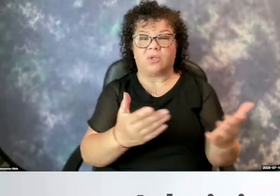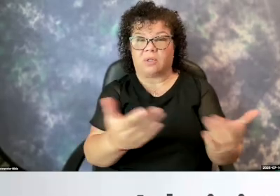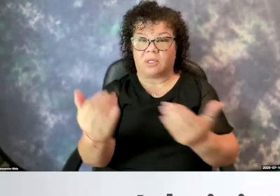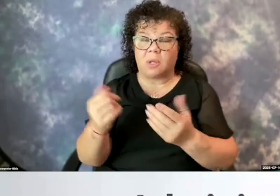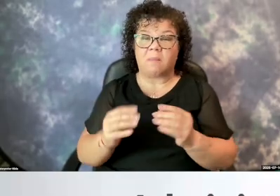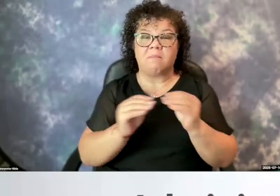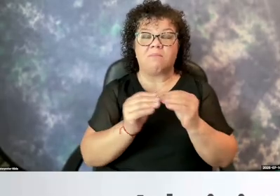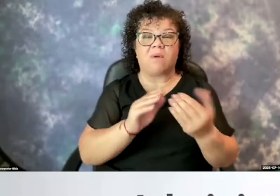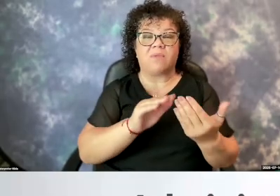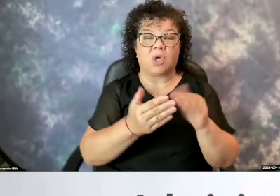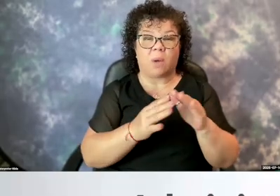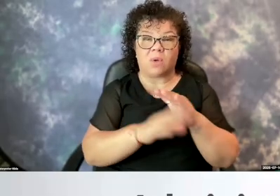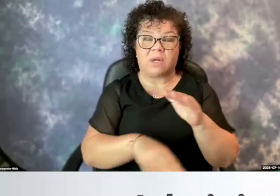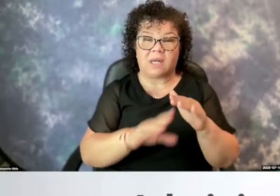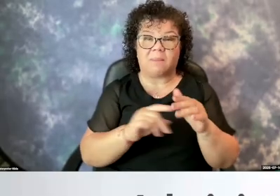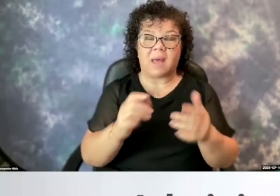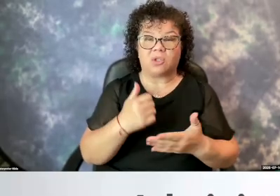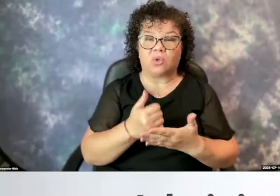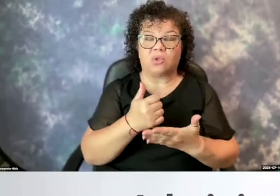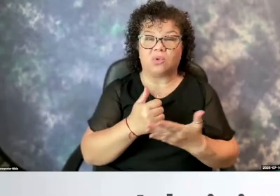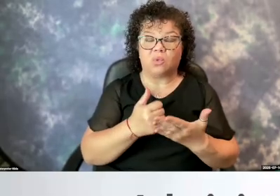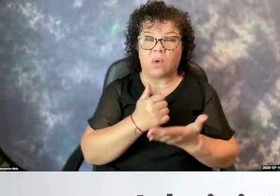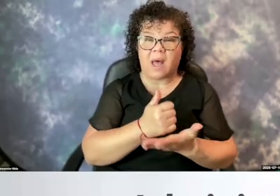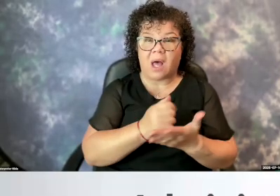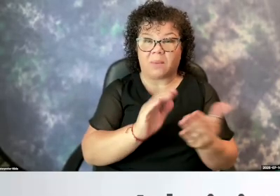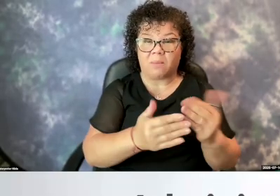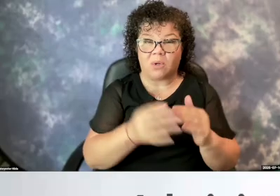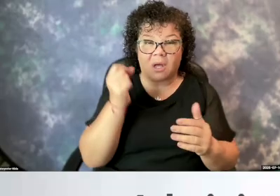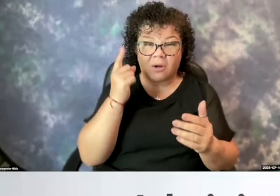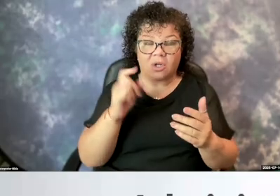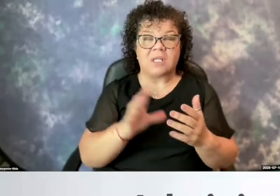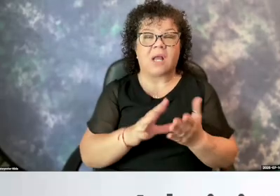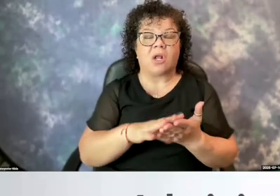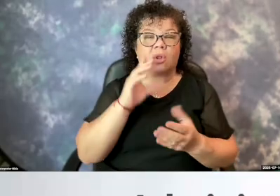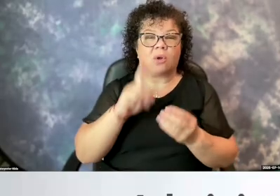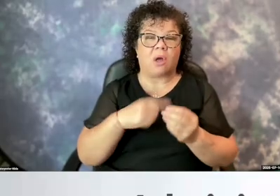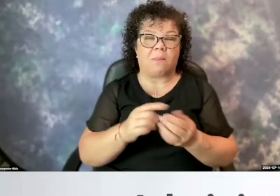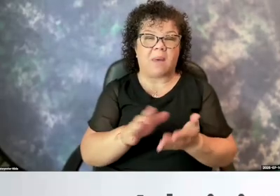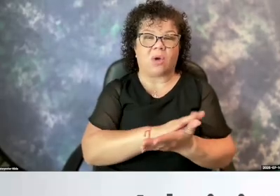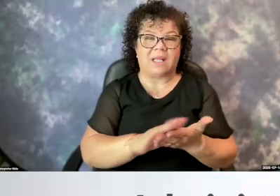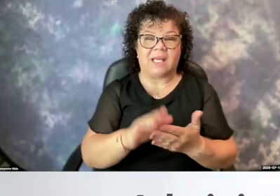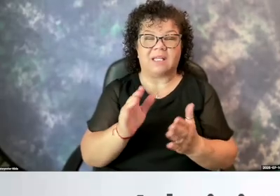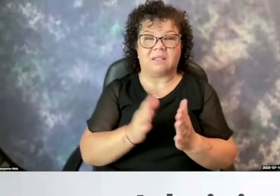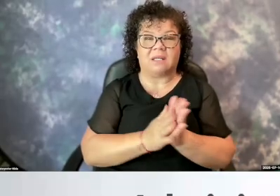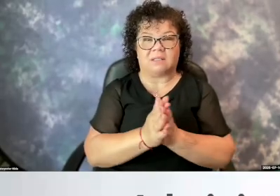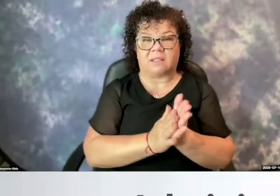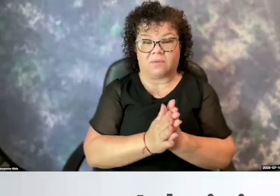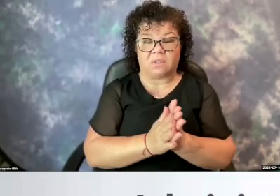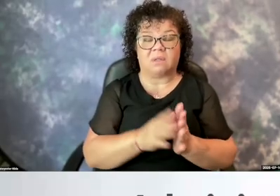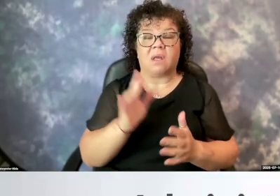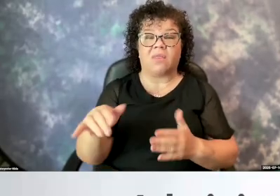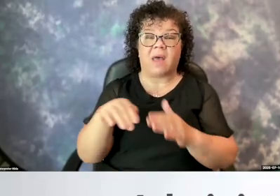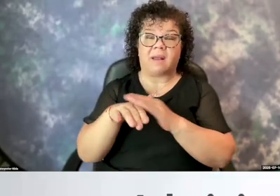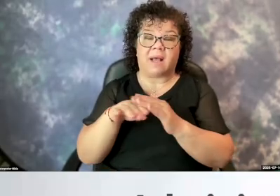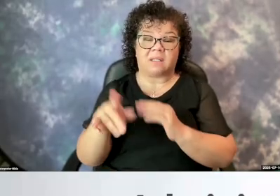to bringing more nonprofit and community-based organizations into the fold to support communities in learning about and receiving clean